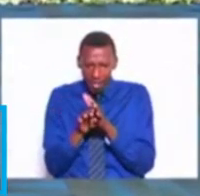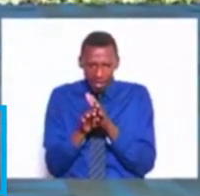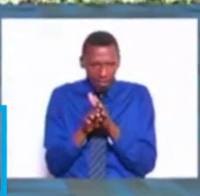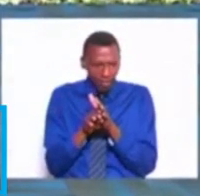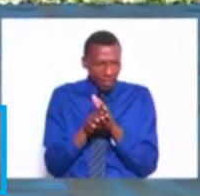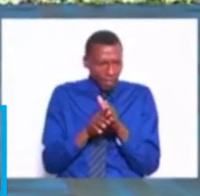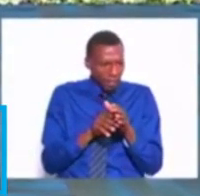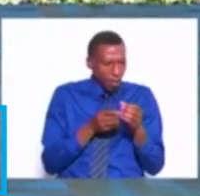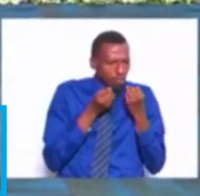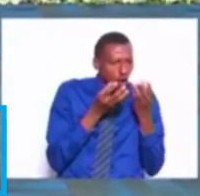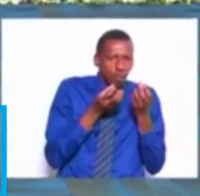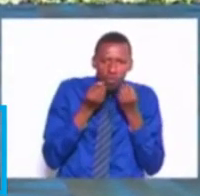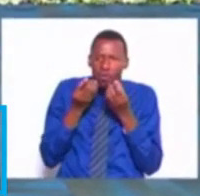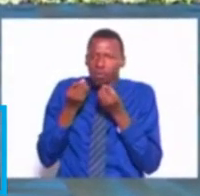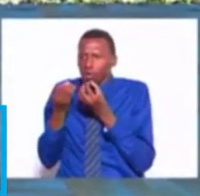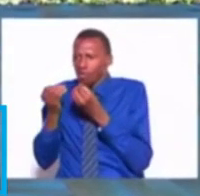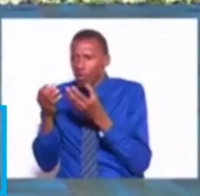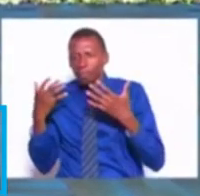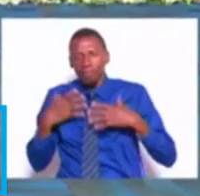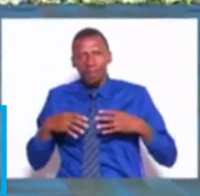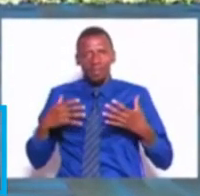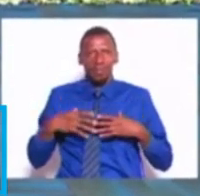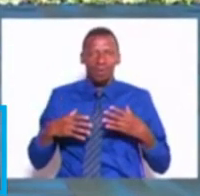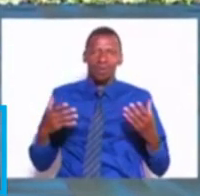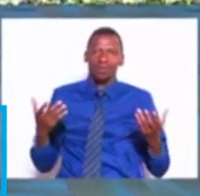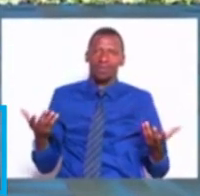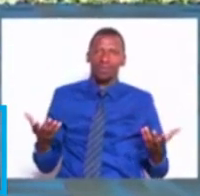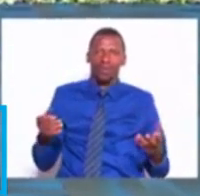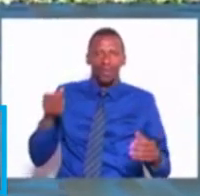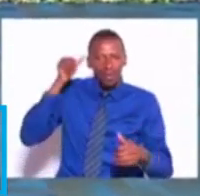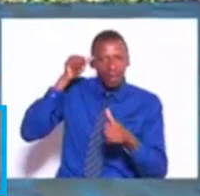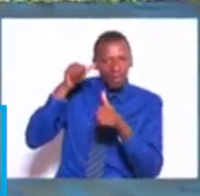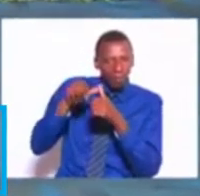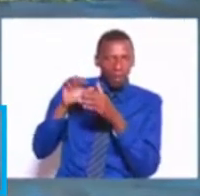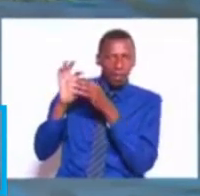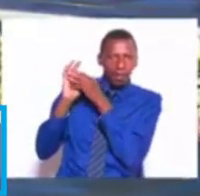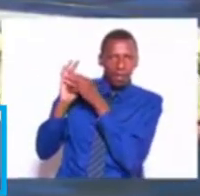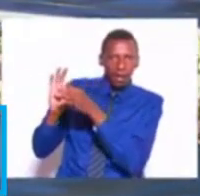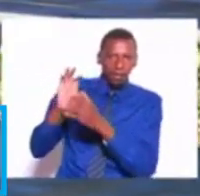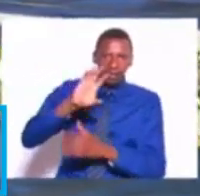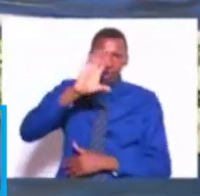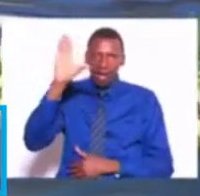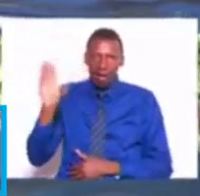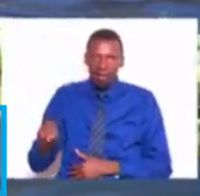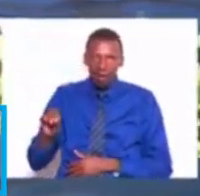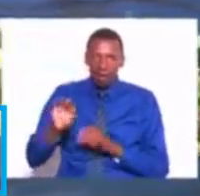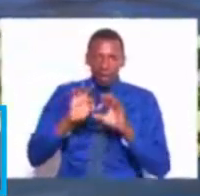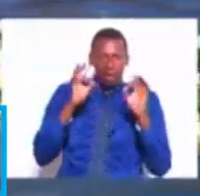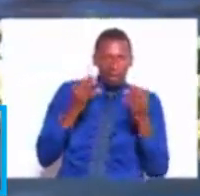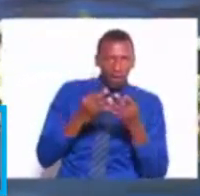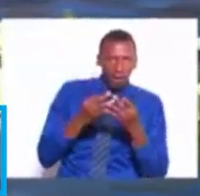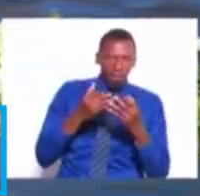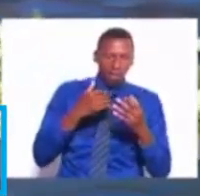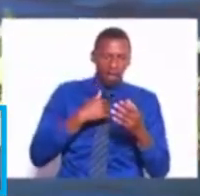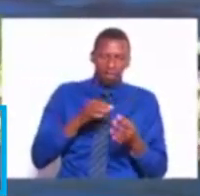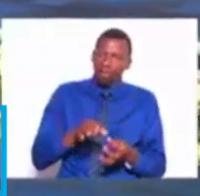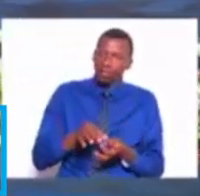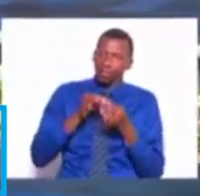people. You remember, in our African culture or families, we have special language for a particular family.